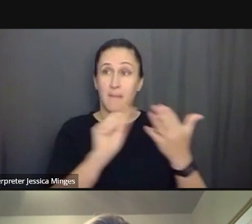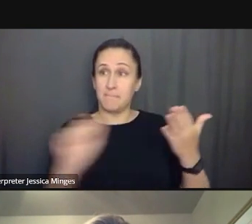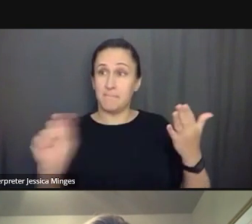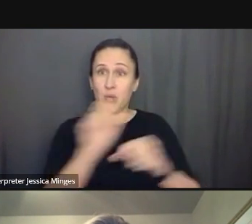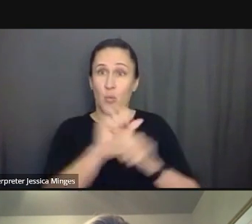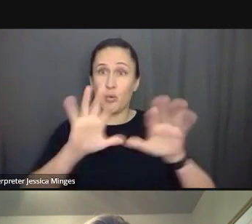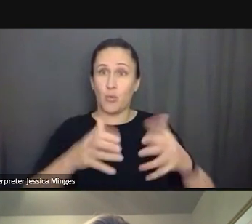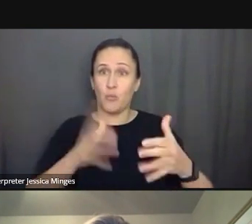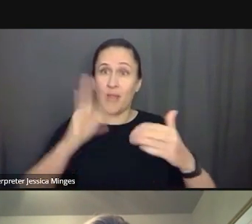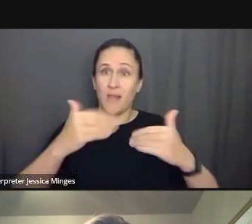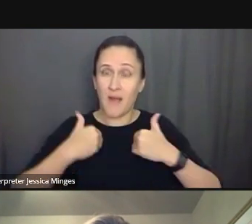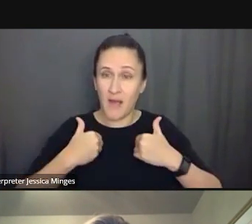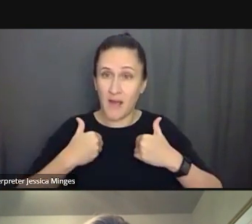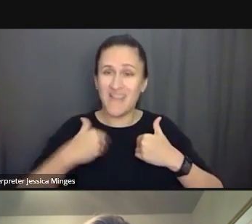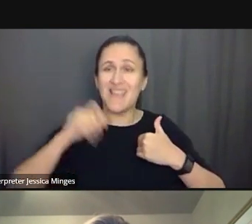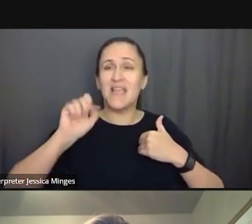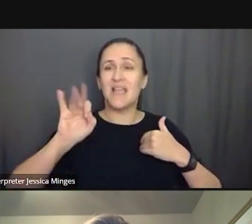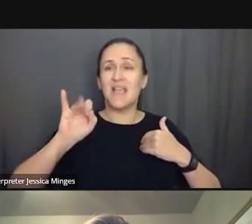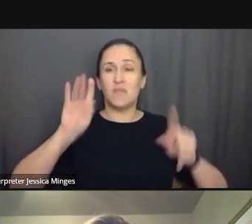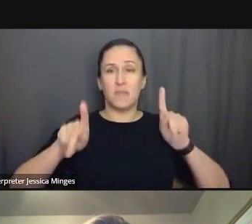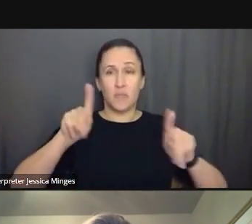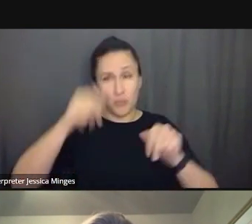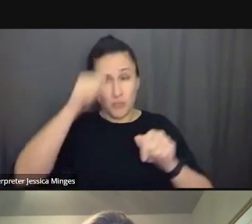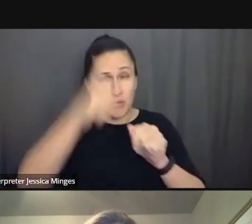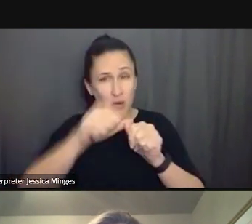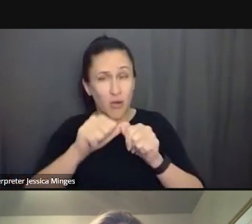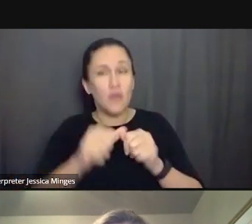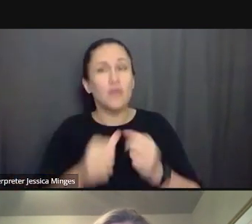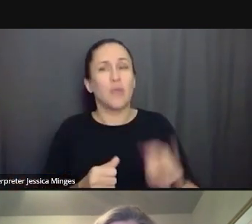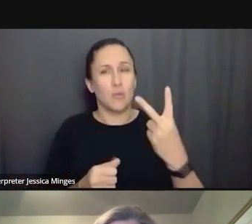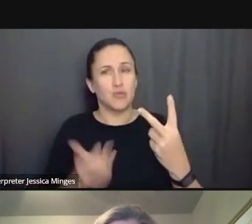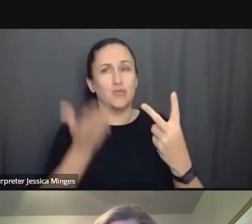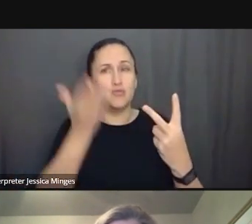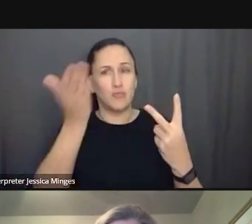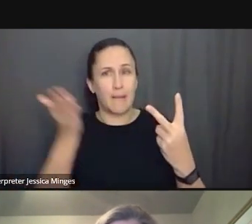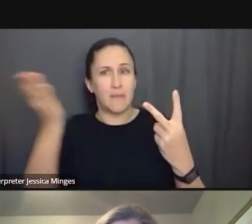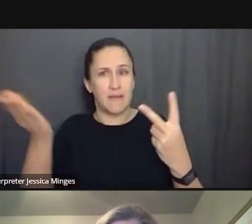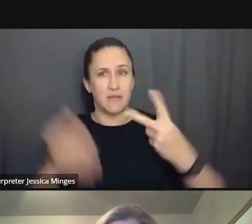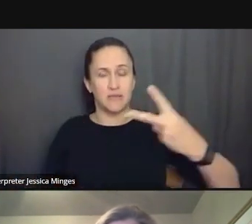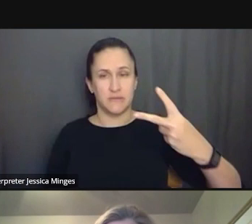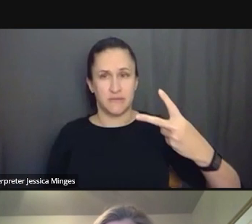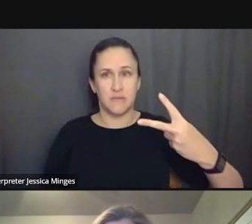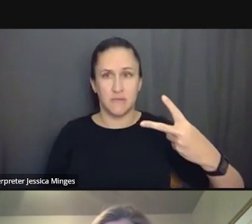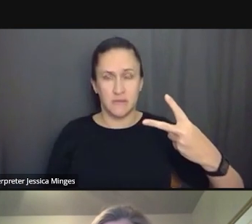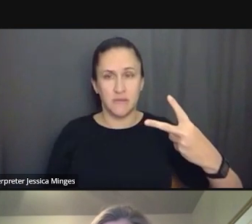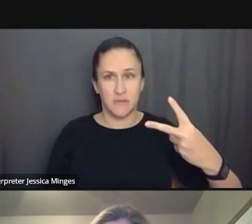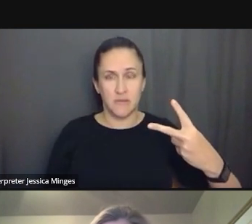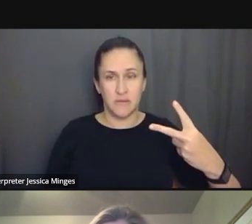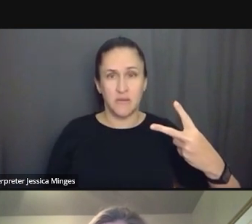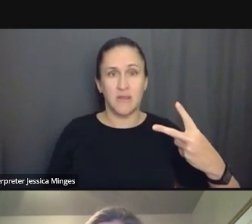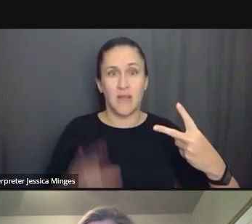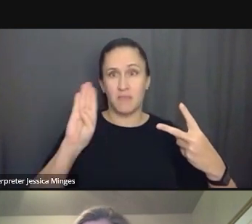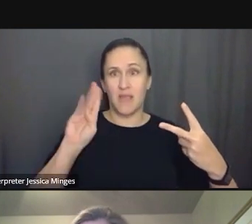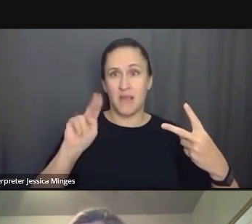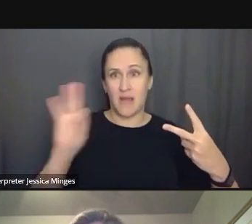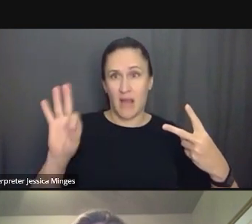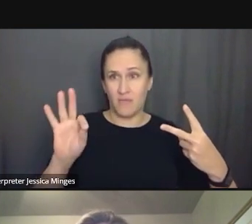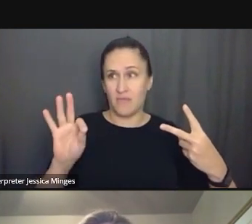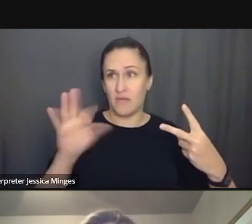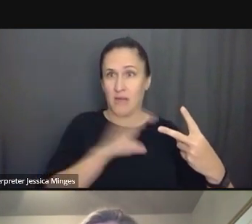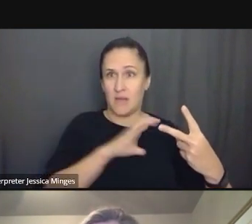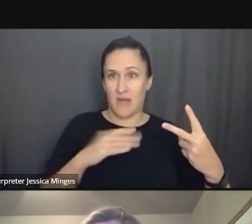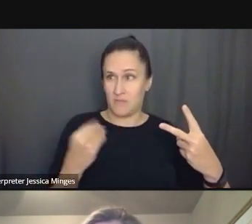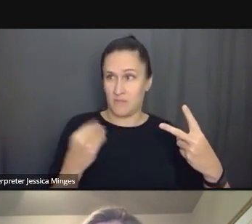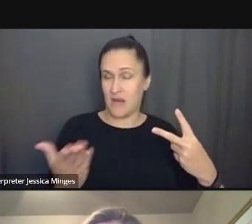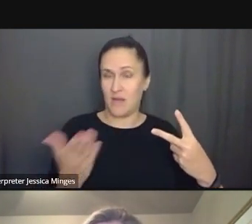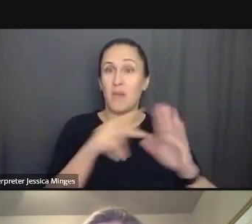have. If folks recall, there were two recommendations that the BNF committee had delivered to them by the policy